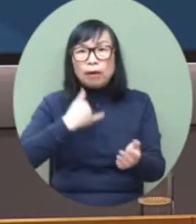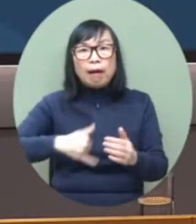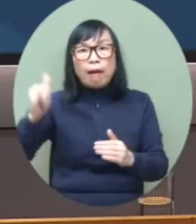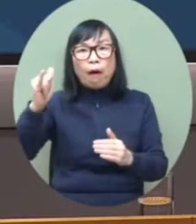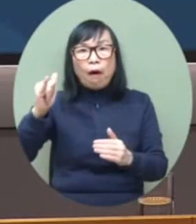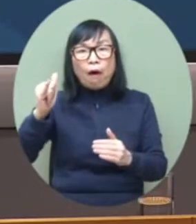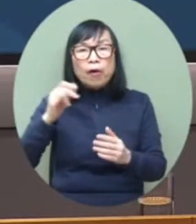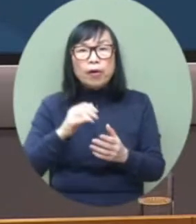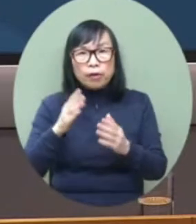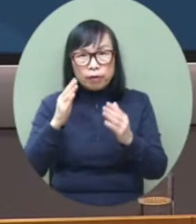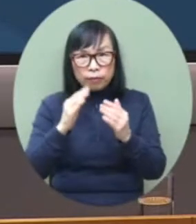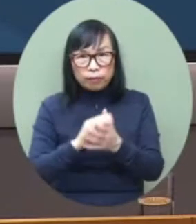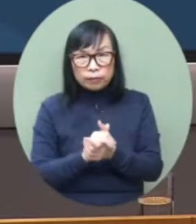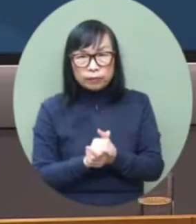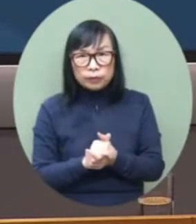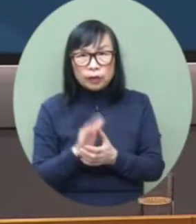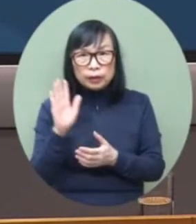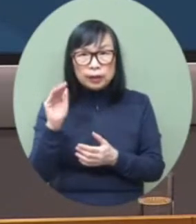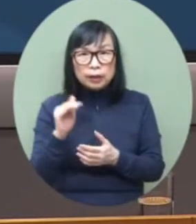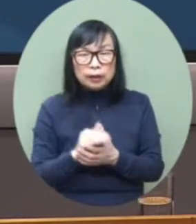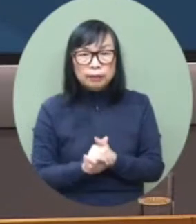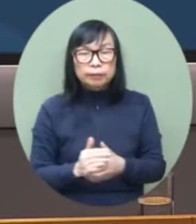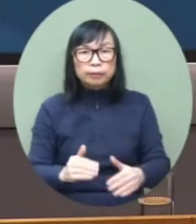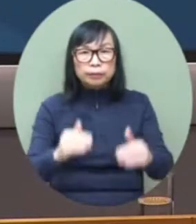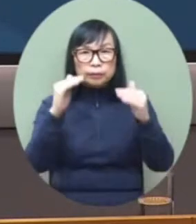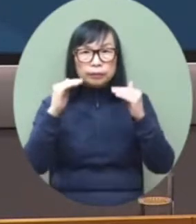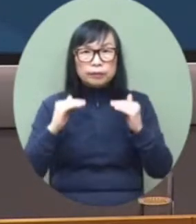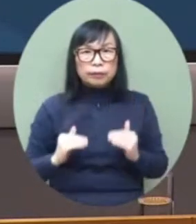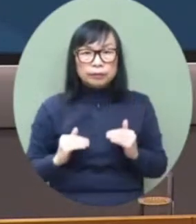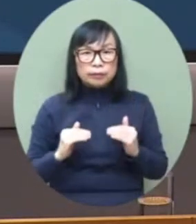be the cutoff point.